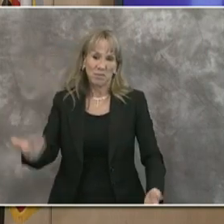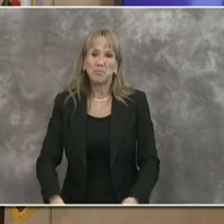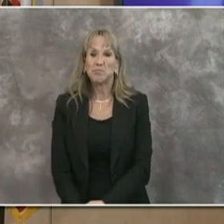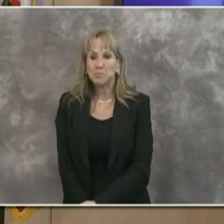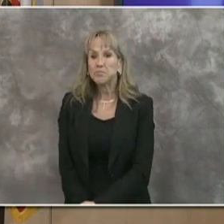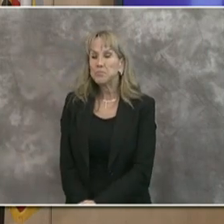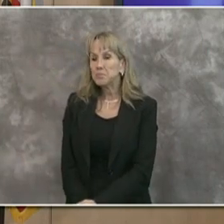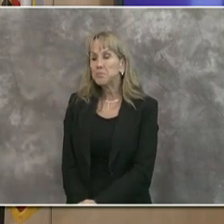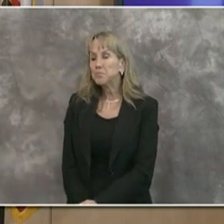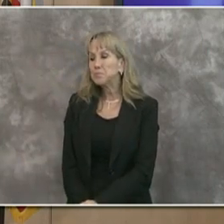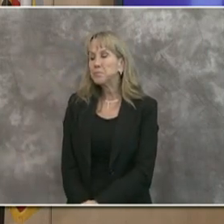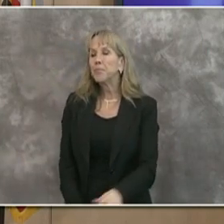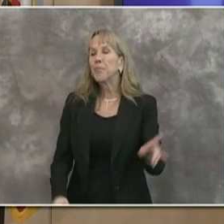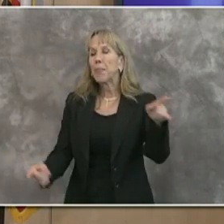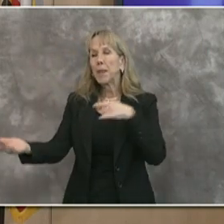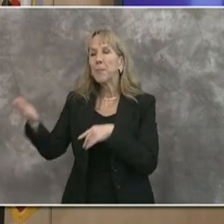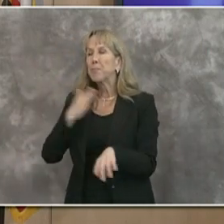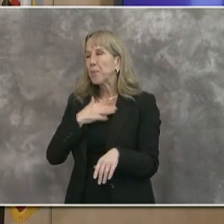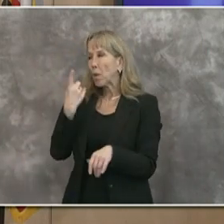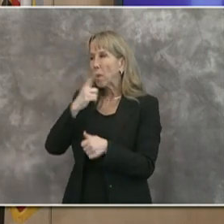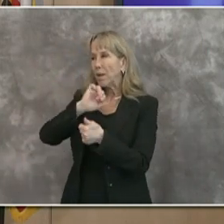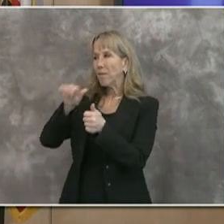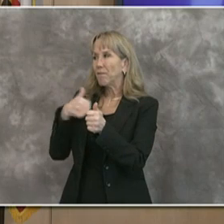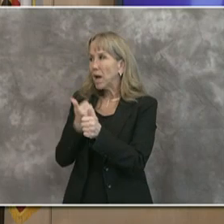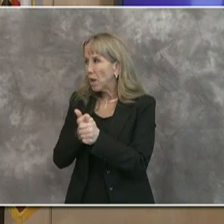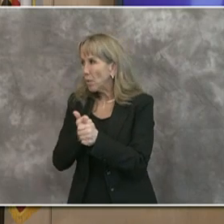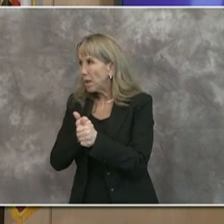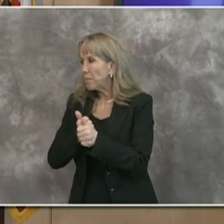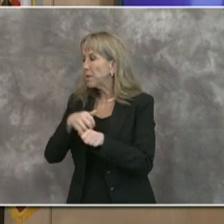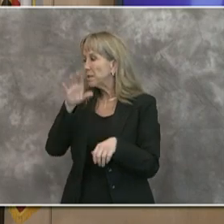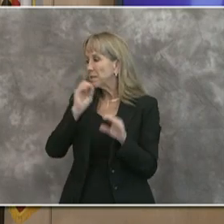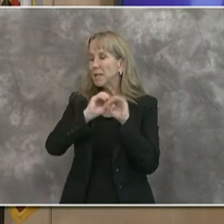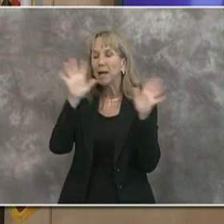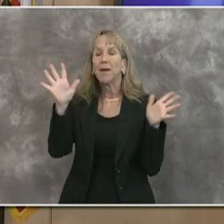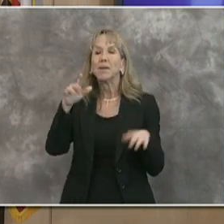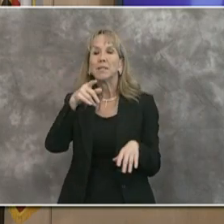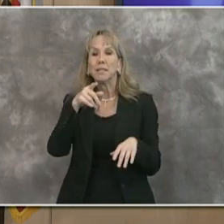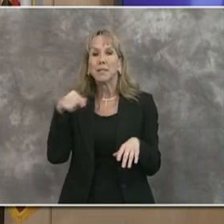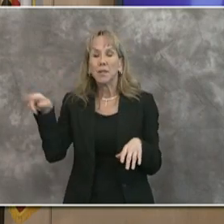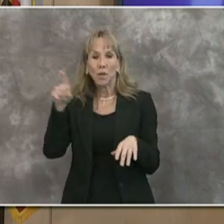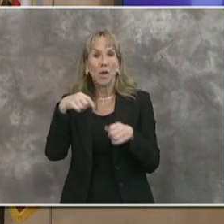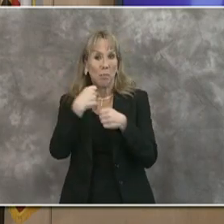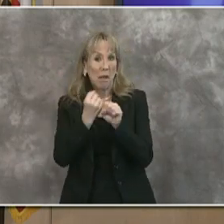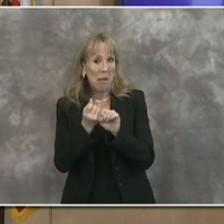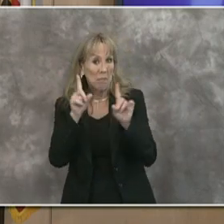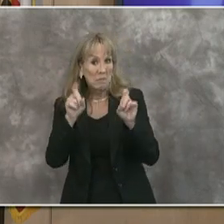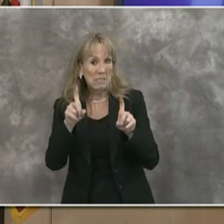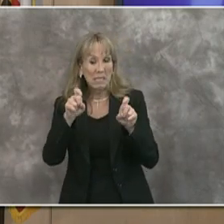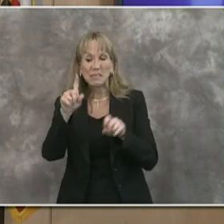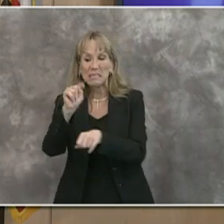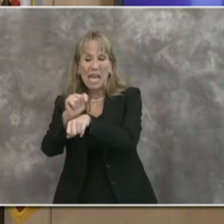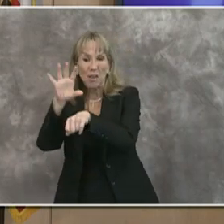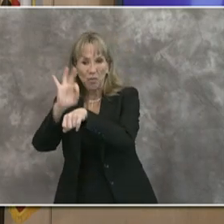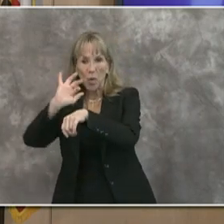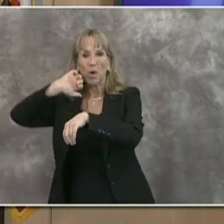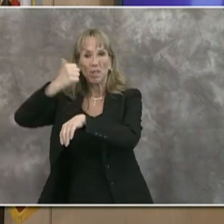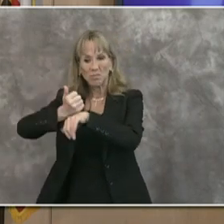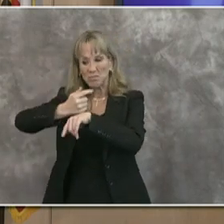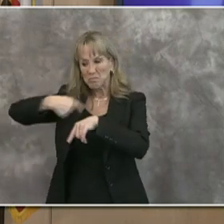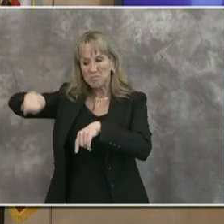So my one follow-up here, obviously you guys have created a testing task force,